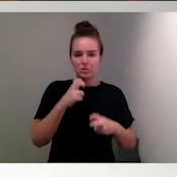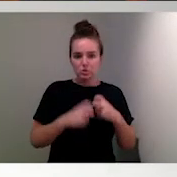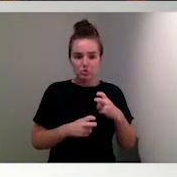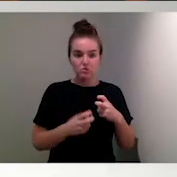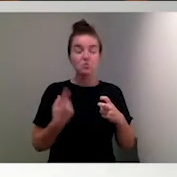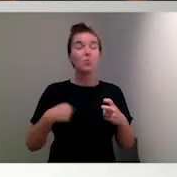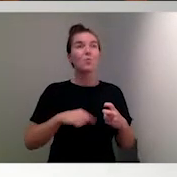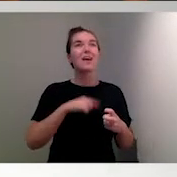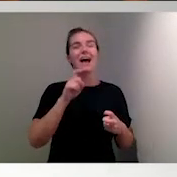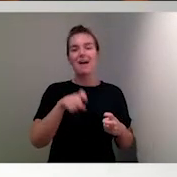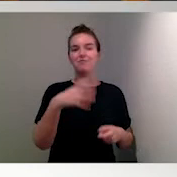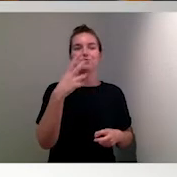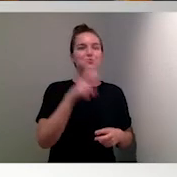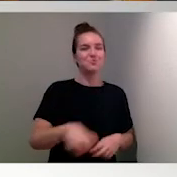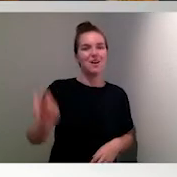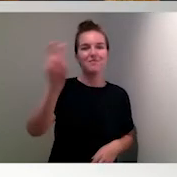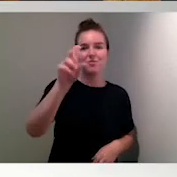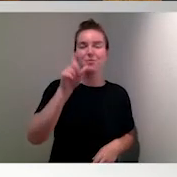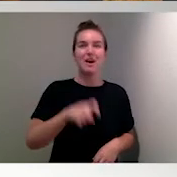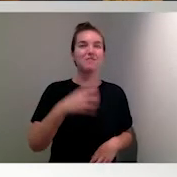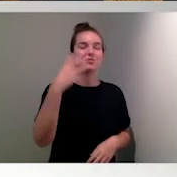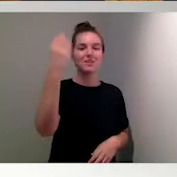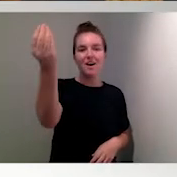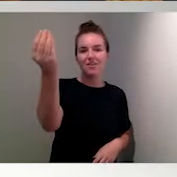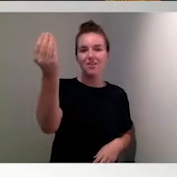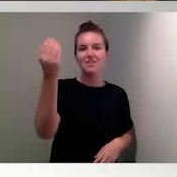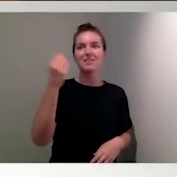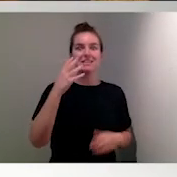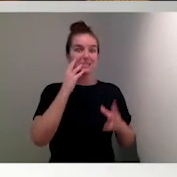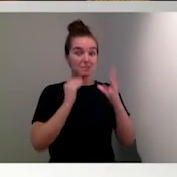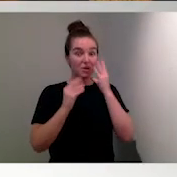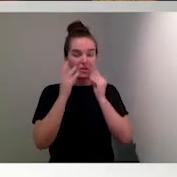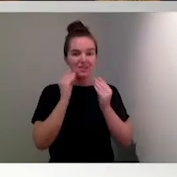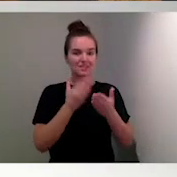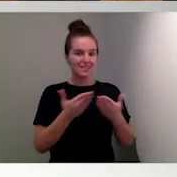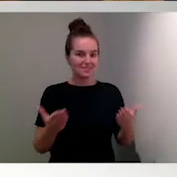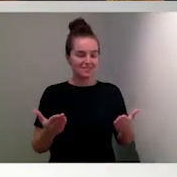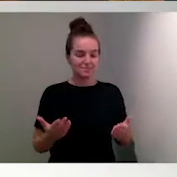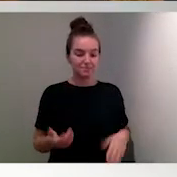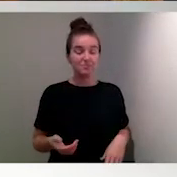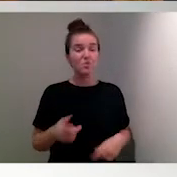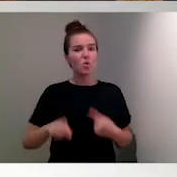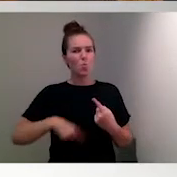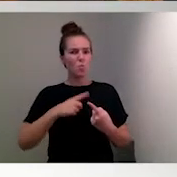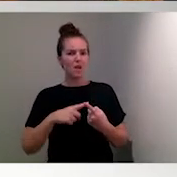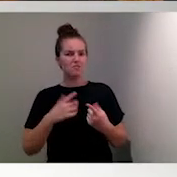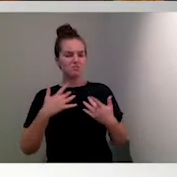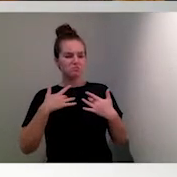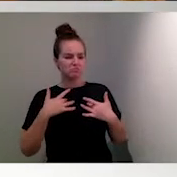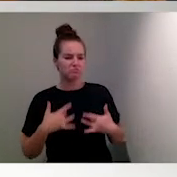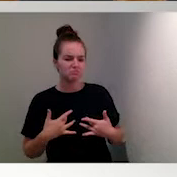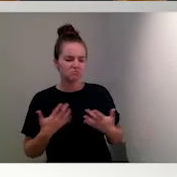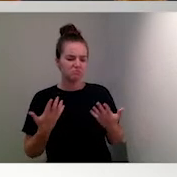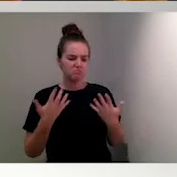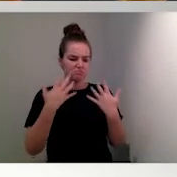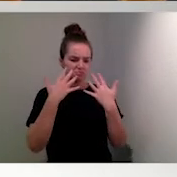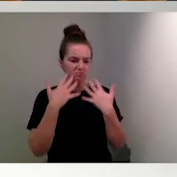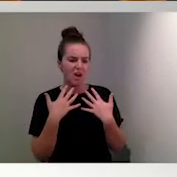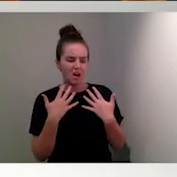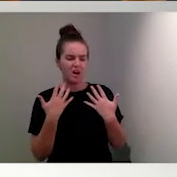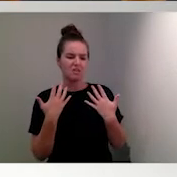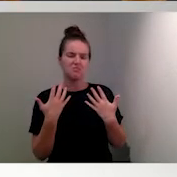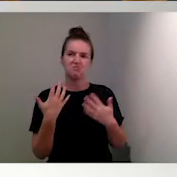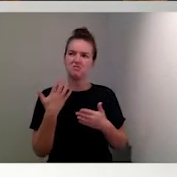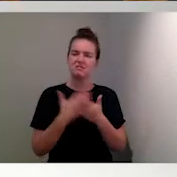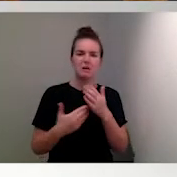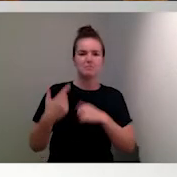to experience these things so that when we are in our dark moments, when we do have the days where it just feels like nothing is working